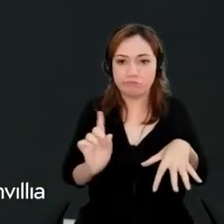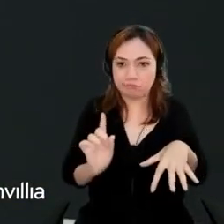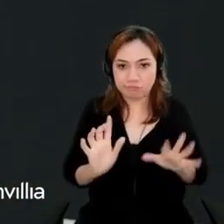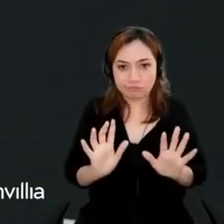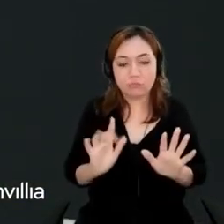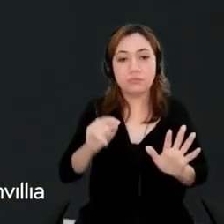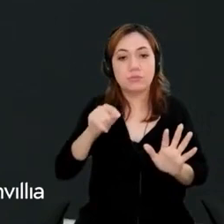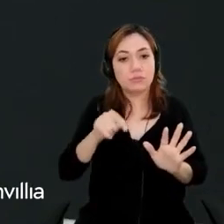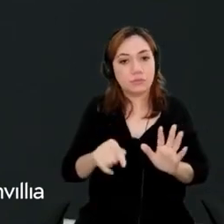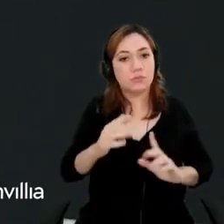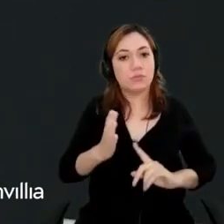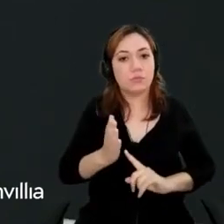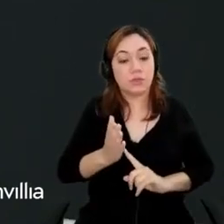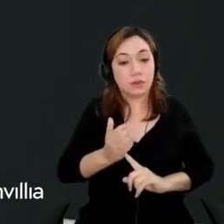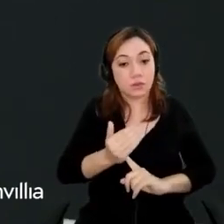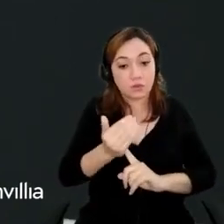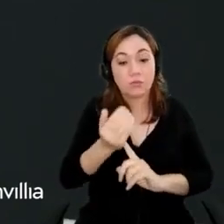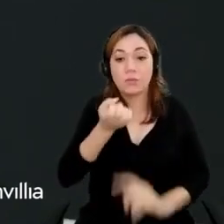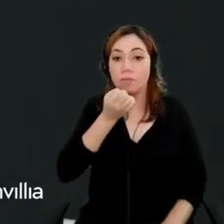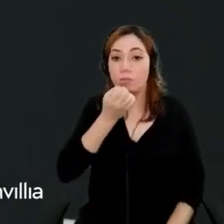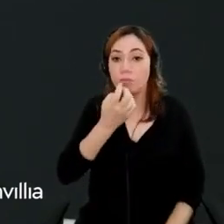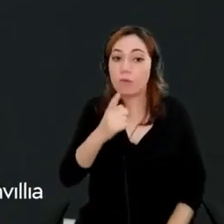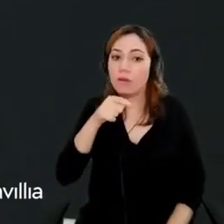a strategic pillar,